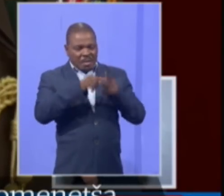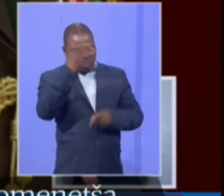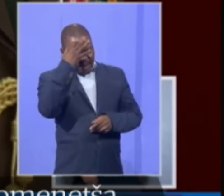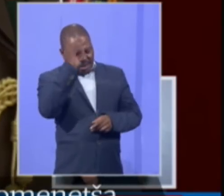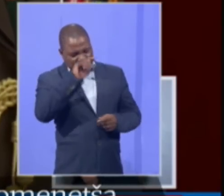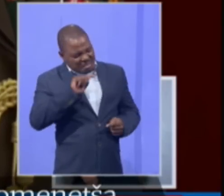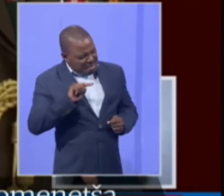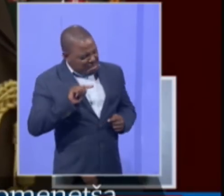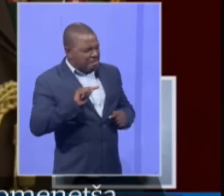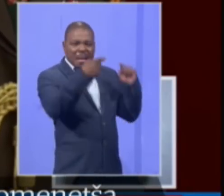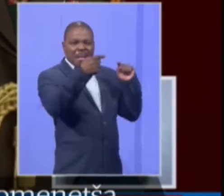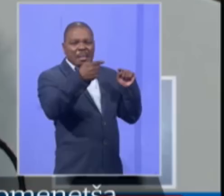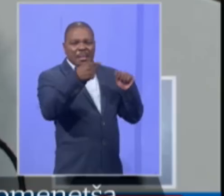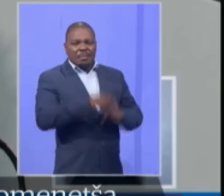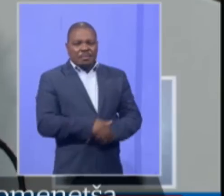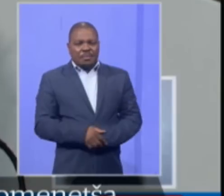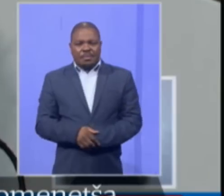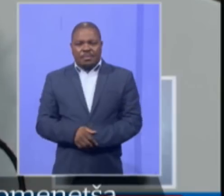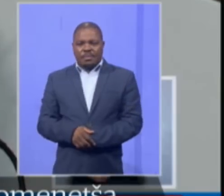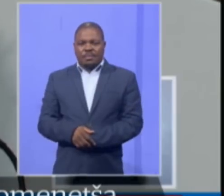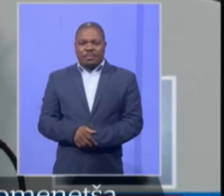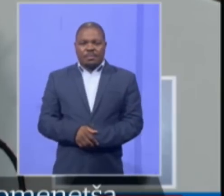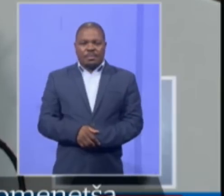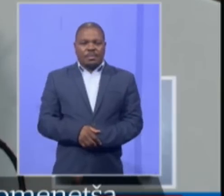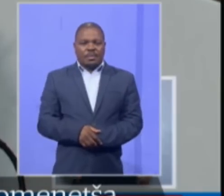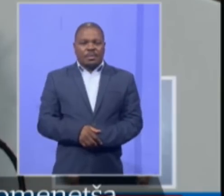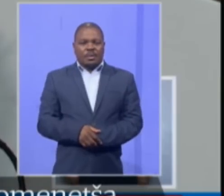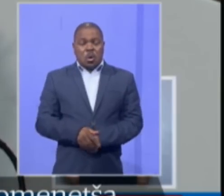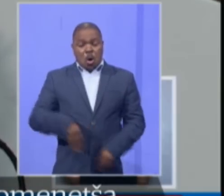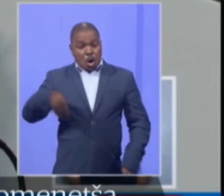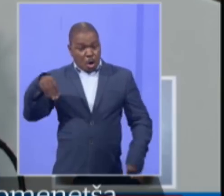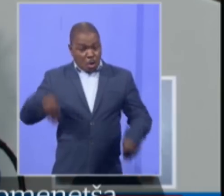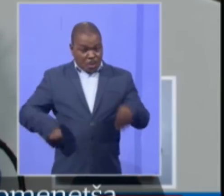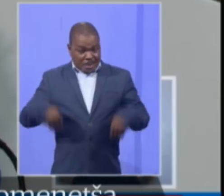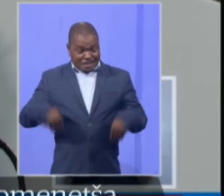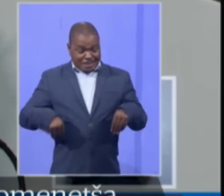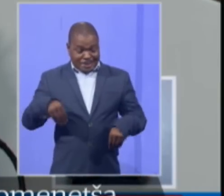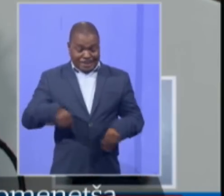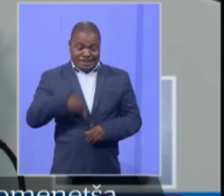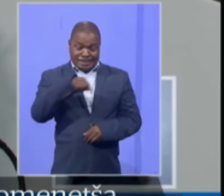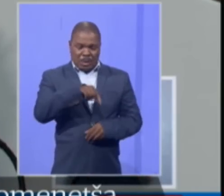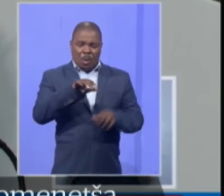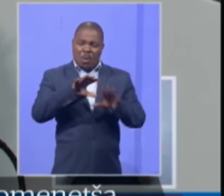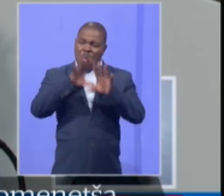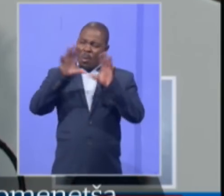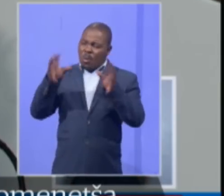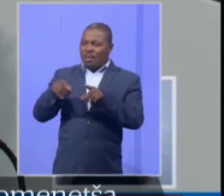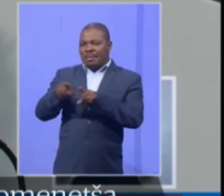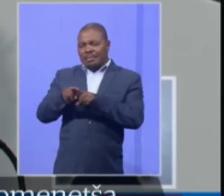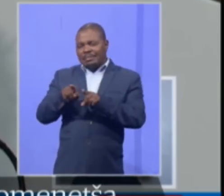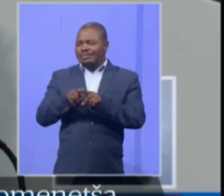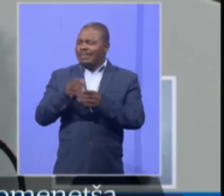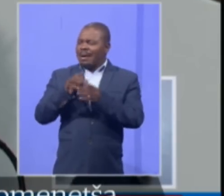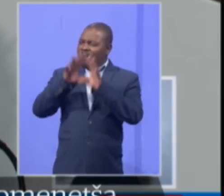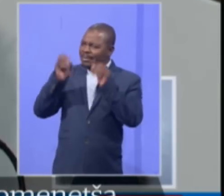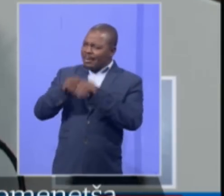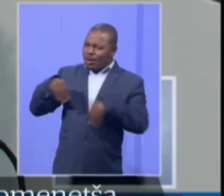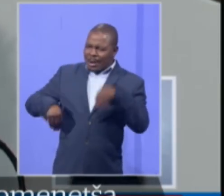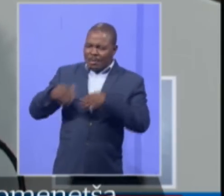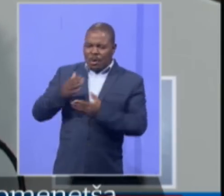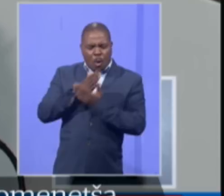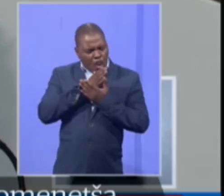mmuso. Corruption in all its manifestation should be avoided